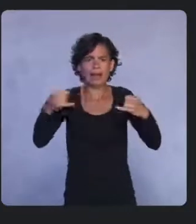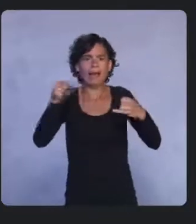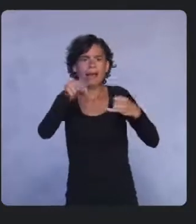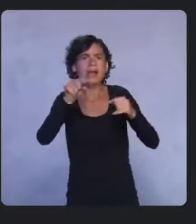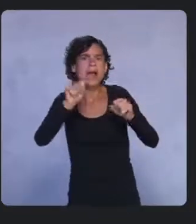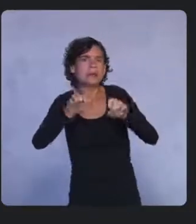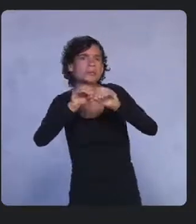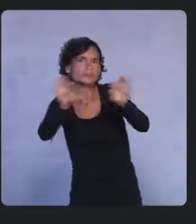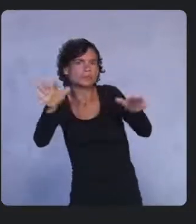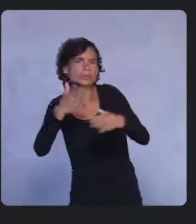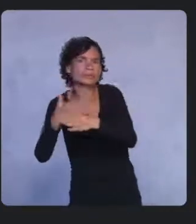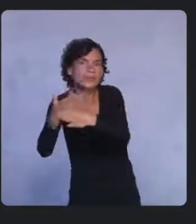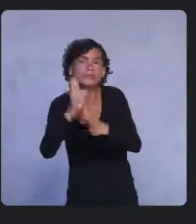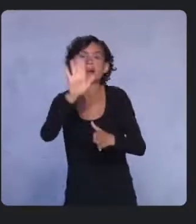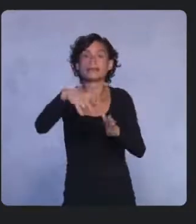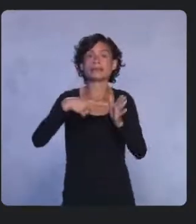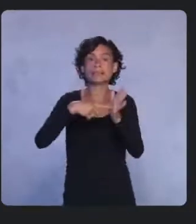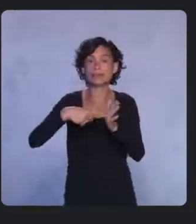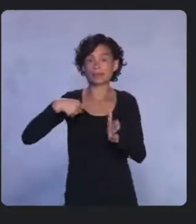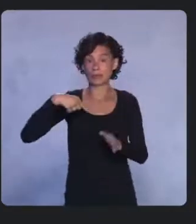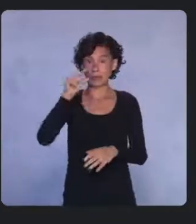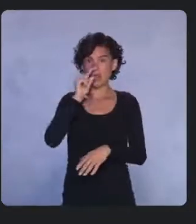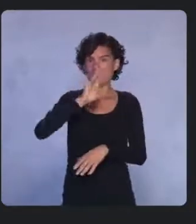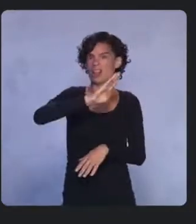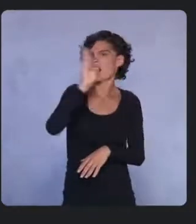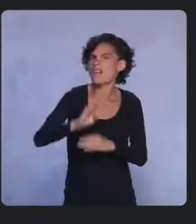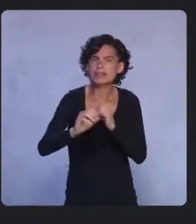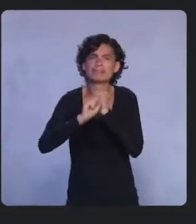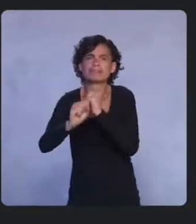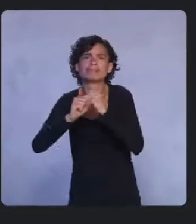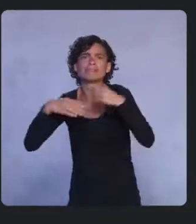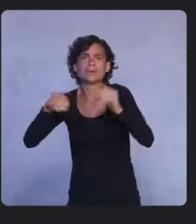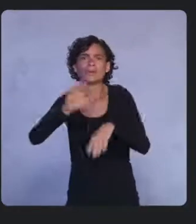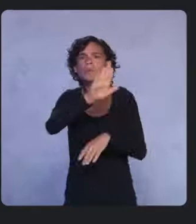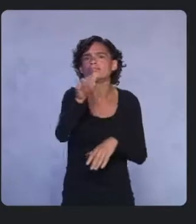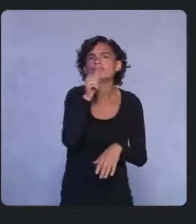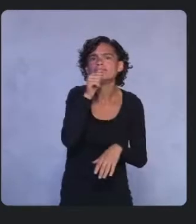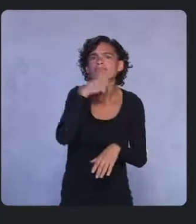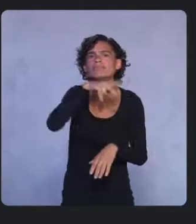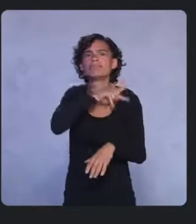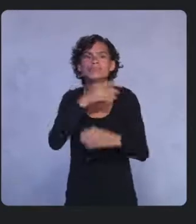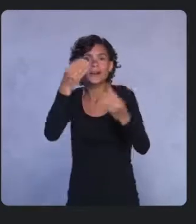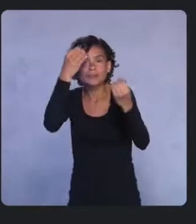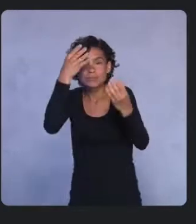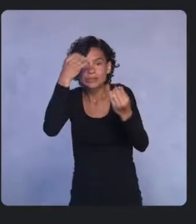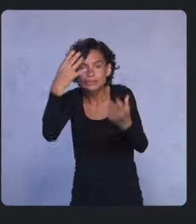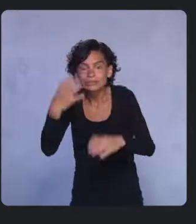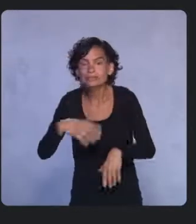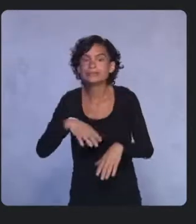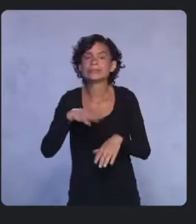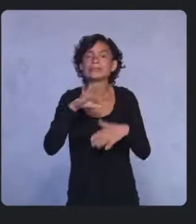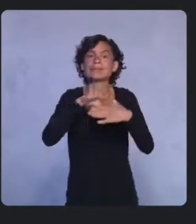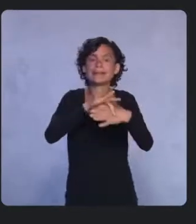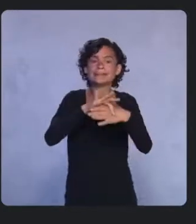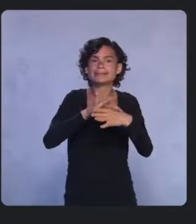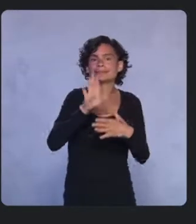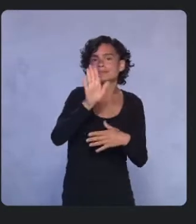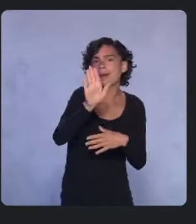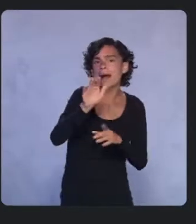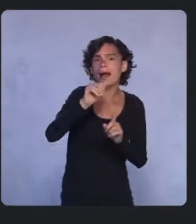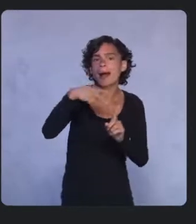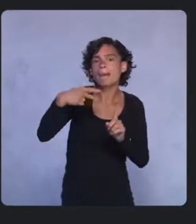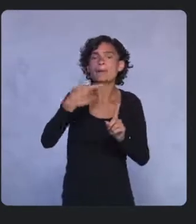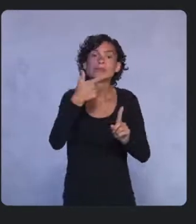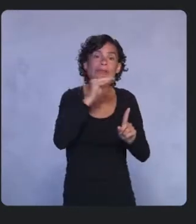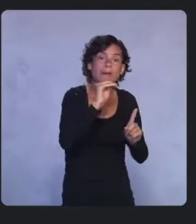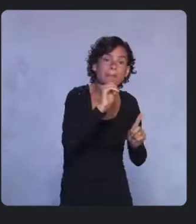example, we never sell your personal information to anyone. We never use the content you store in apps like Gmail,